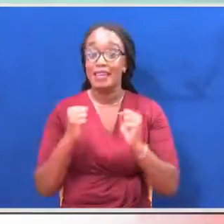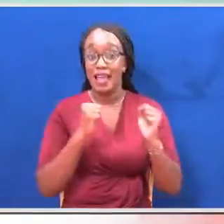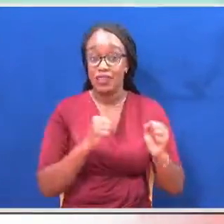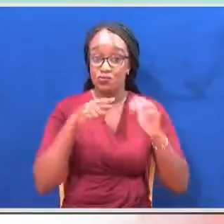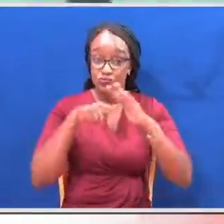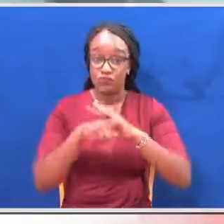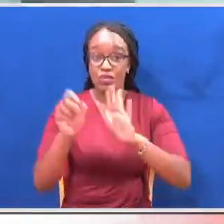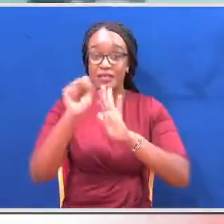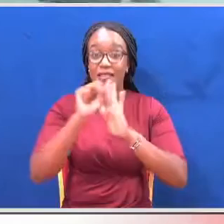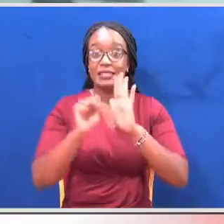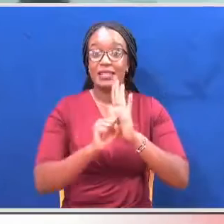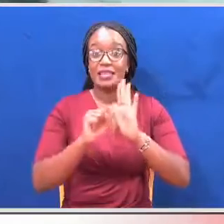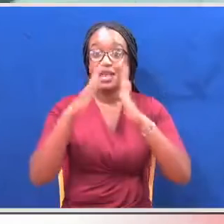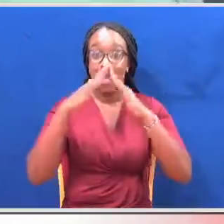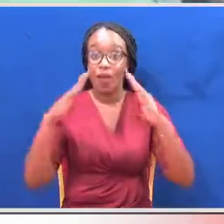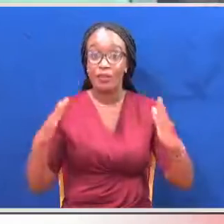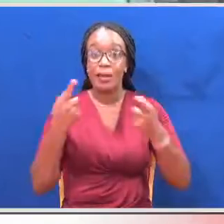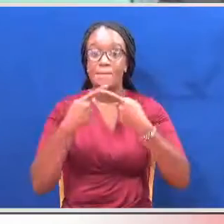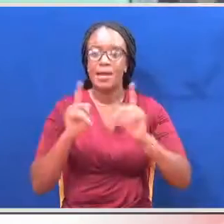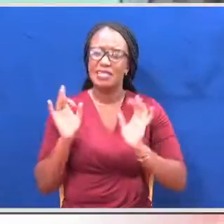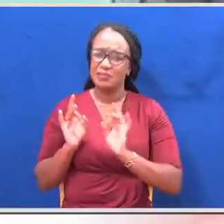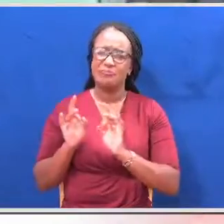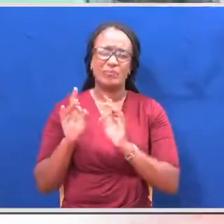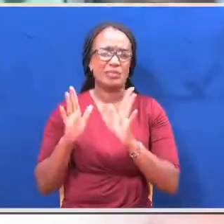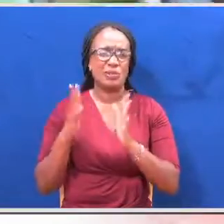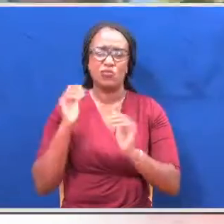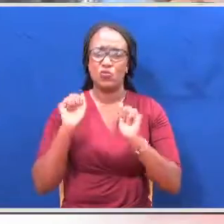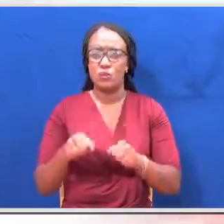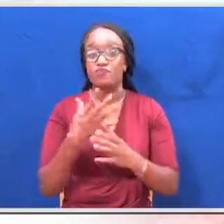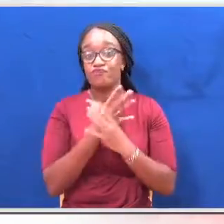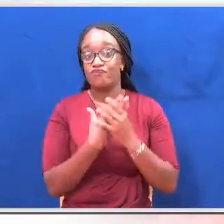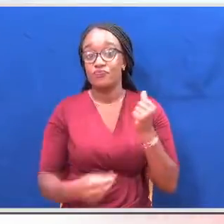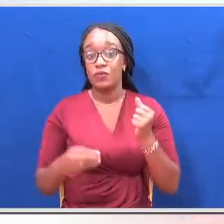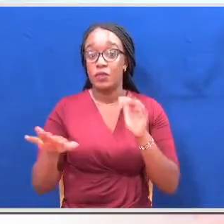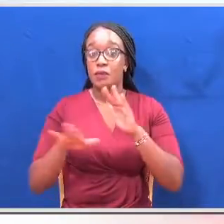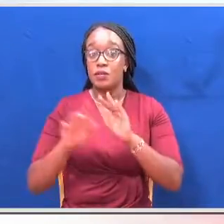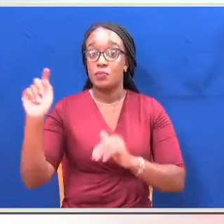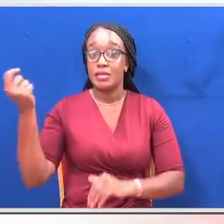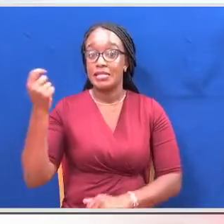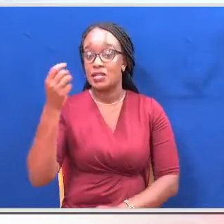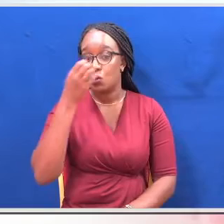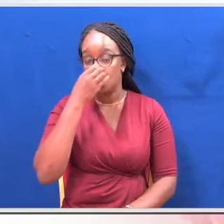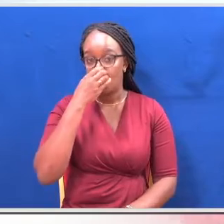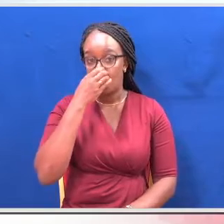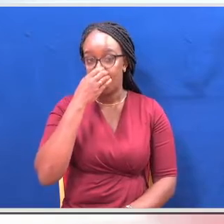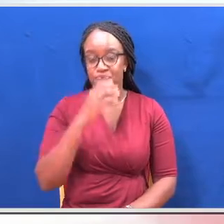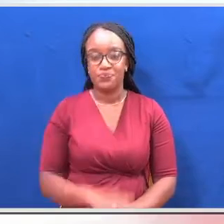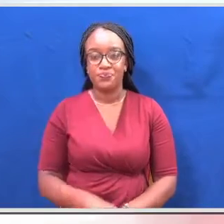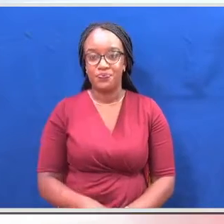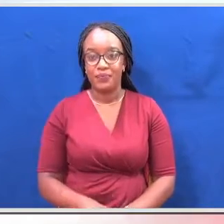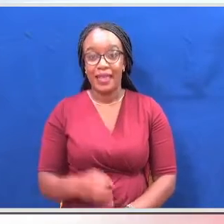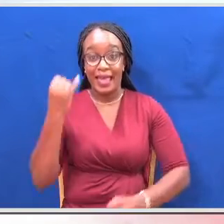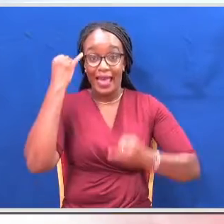an impeachment could be a blessing in disguise for Deputy President William Ruto. In fact, in my view,